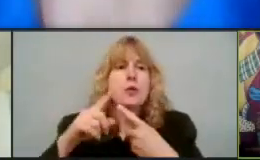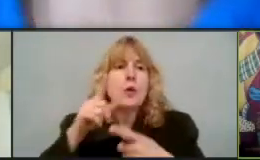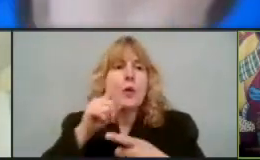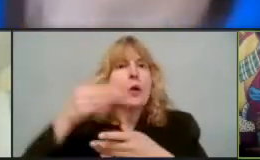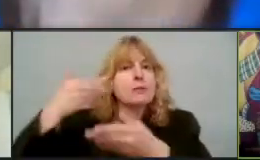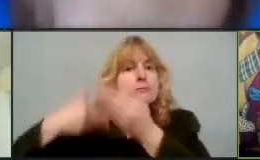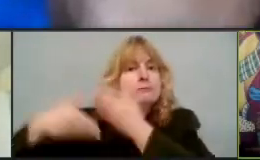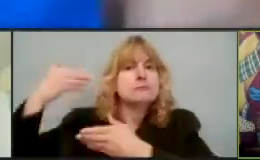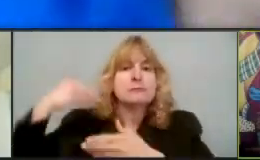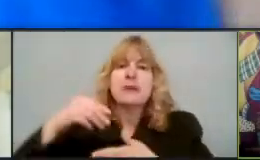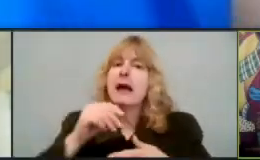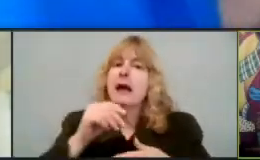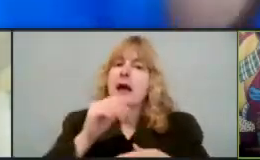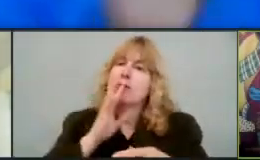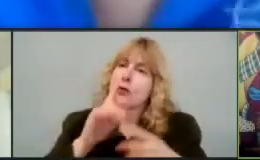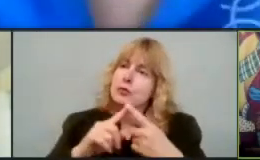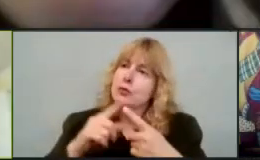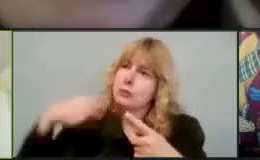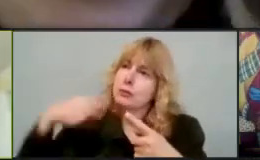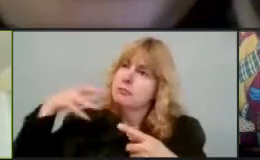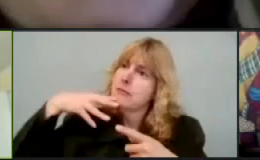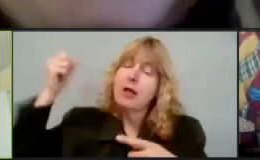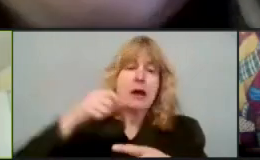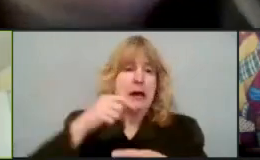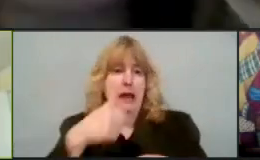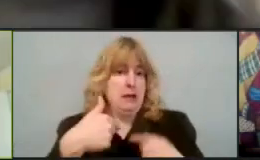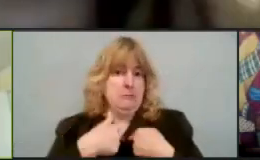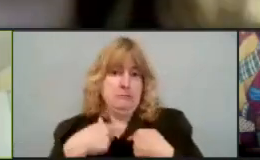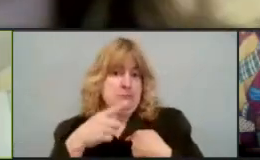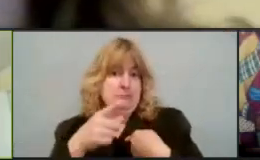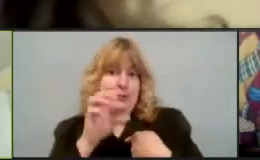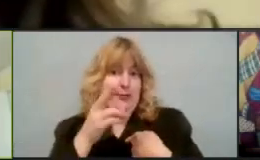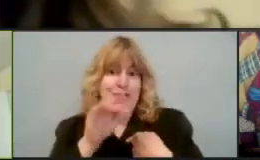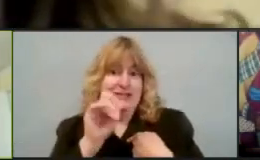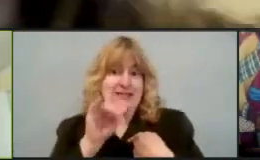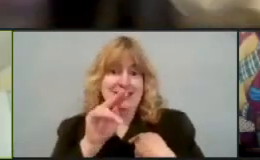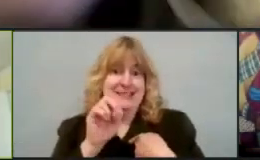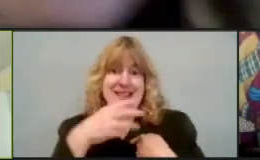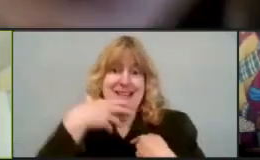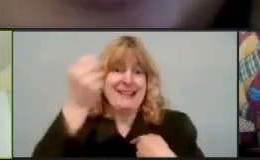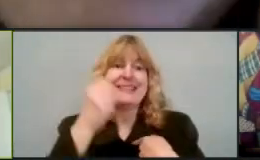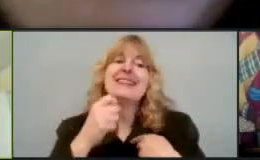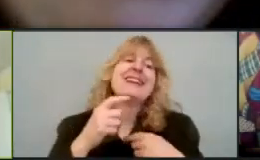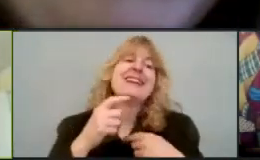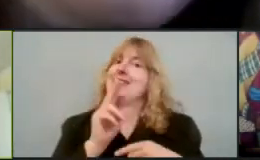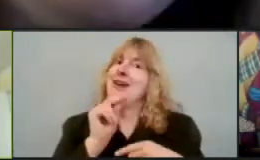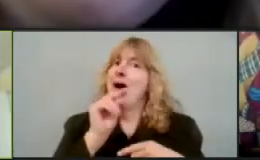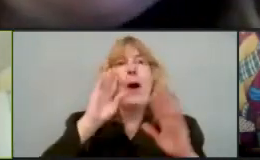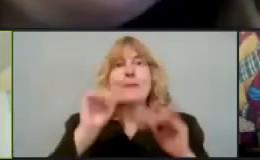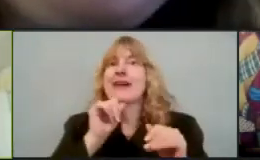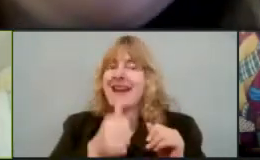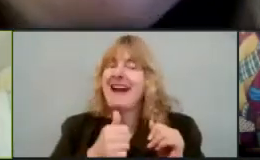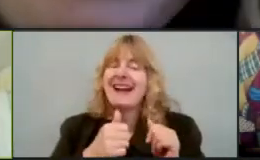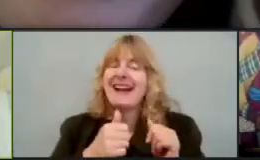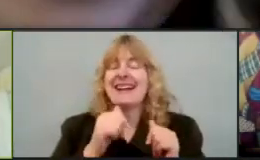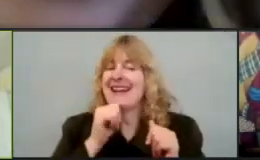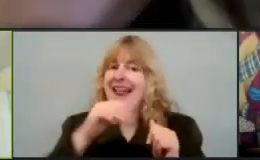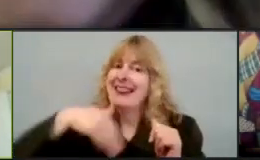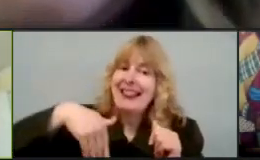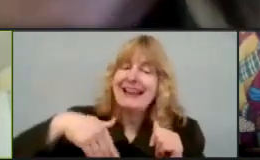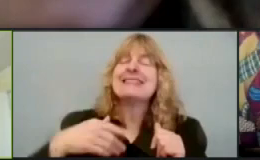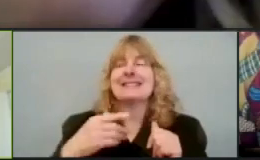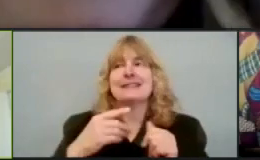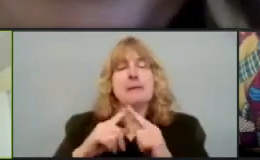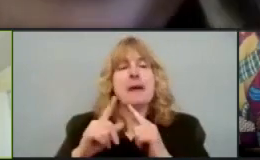Christine, are elders, right? I hope not. Not yet, but I, you know, Jametta,